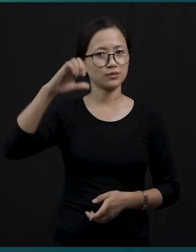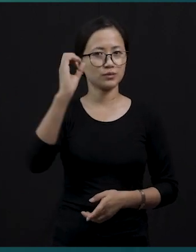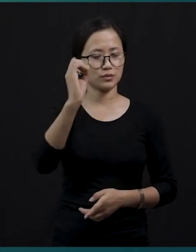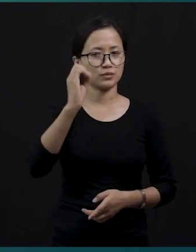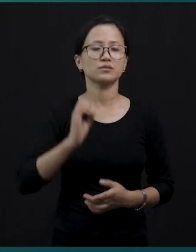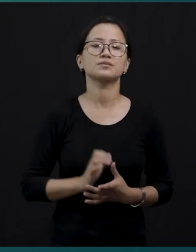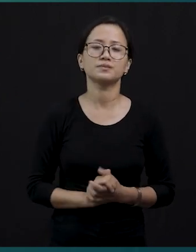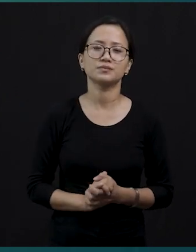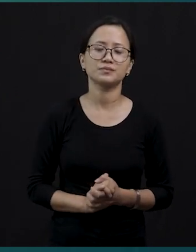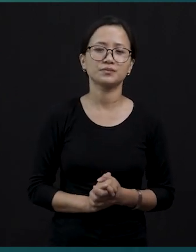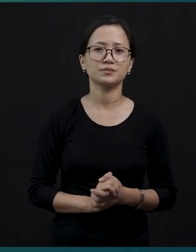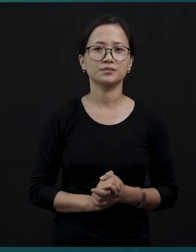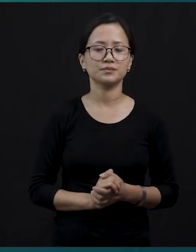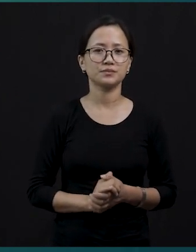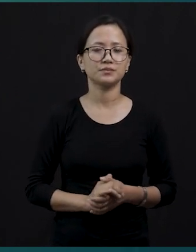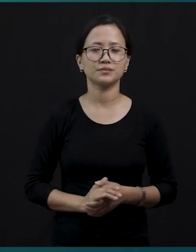291. Then the last one is